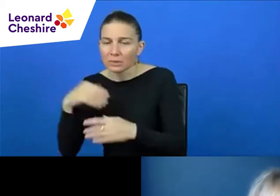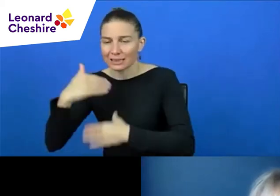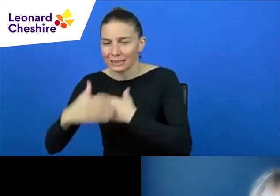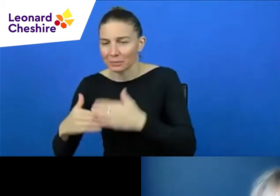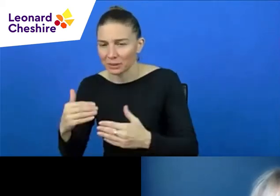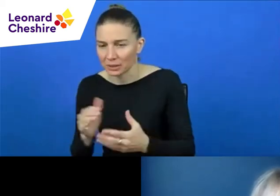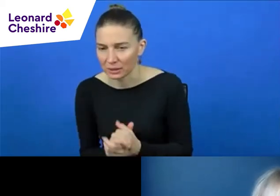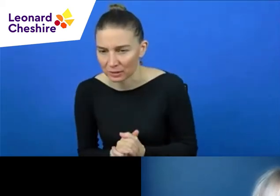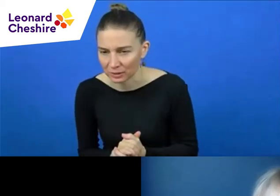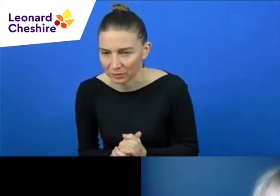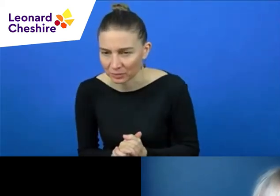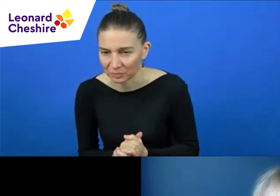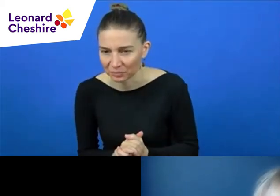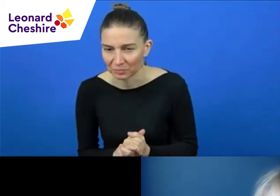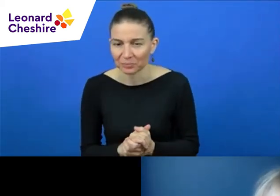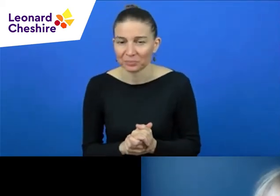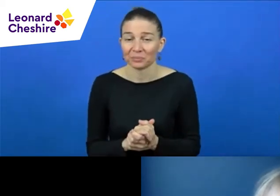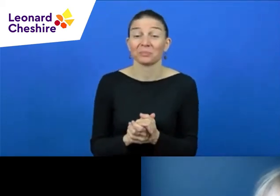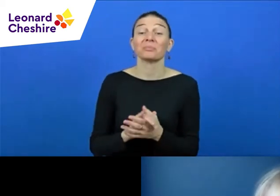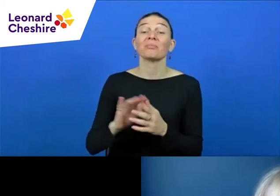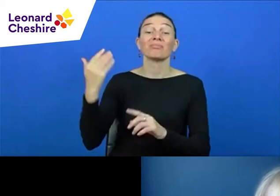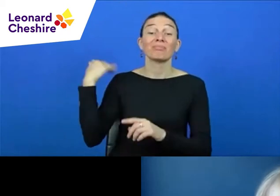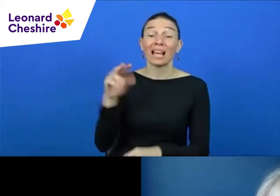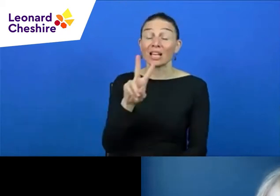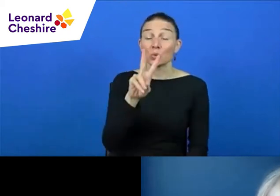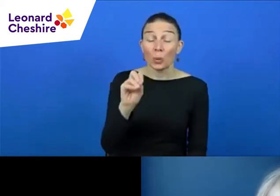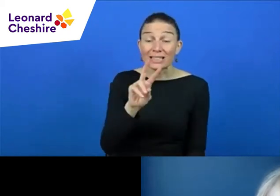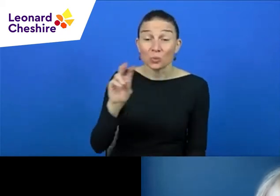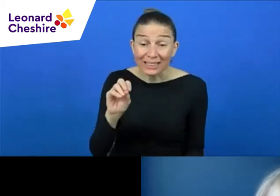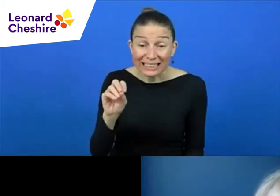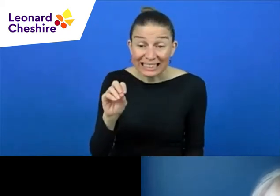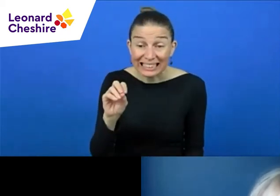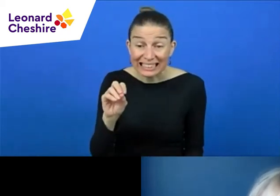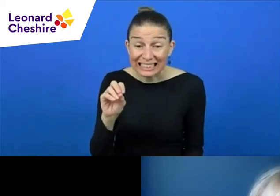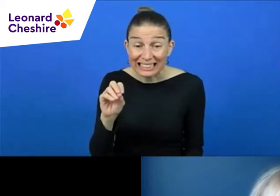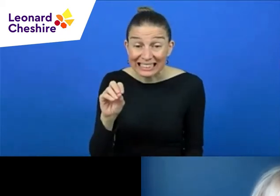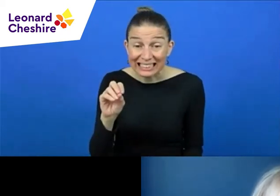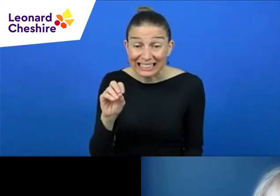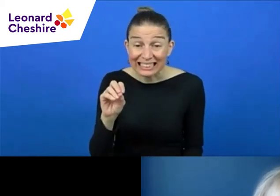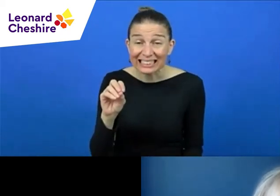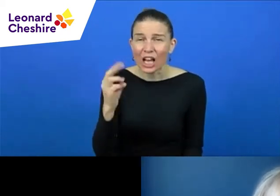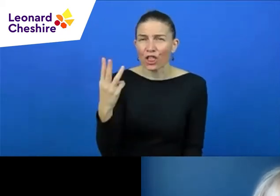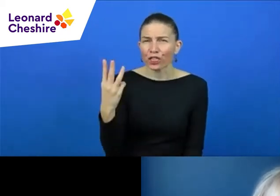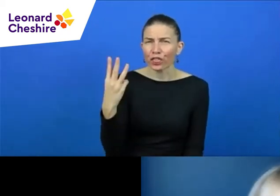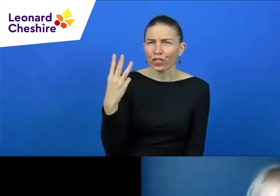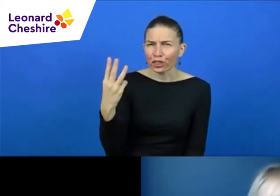the publications for diversity and inclusion in the corporate world, 3% mentioned the word